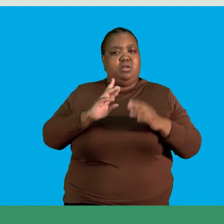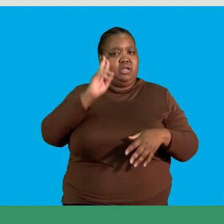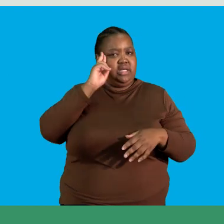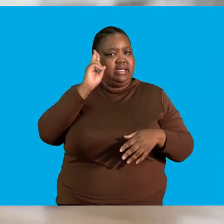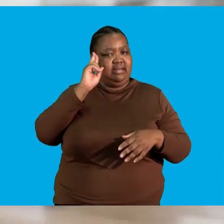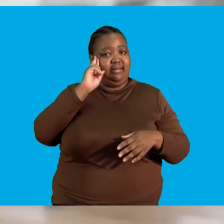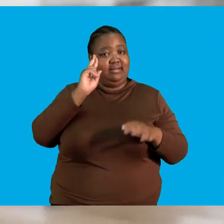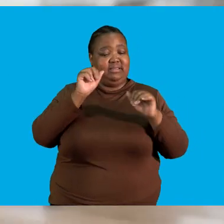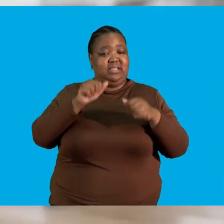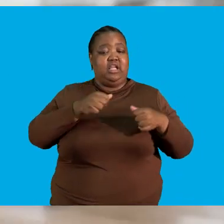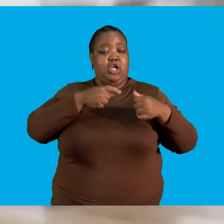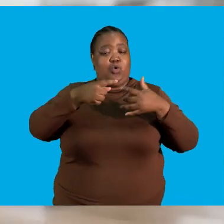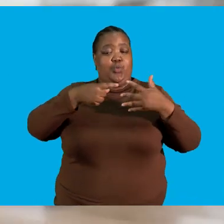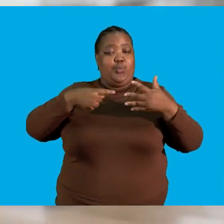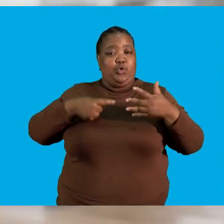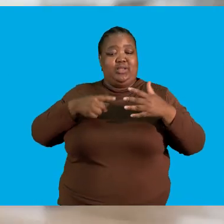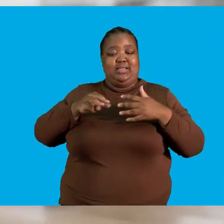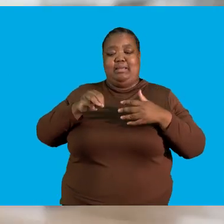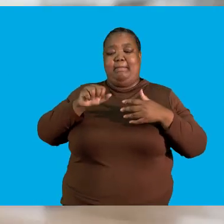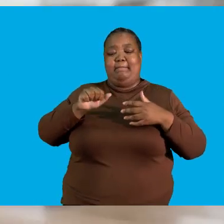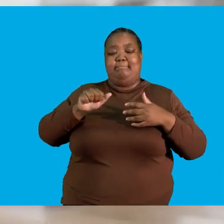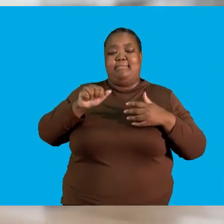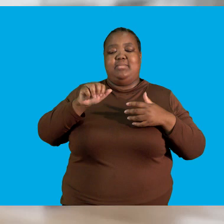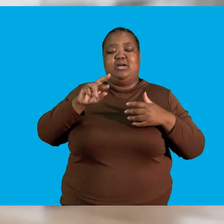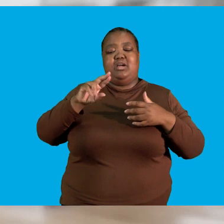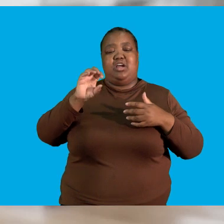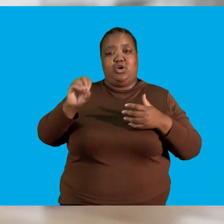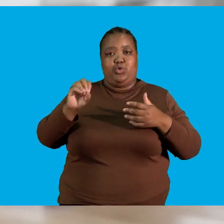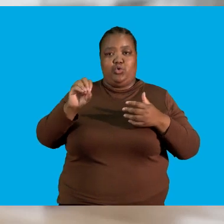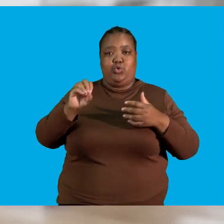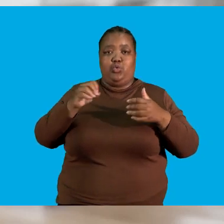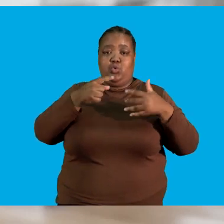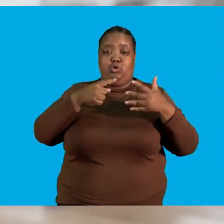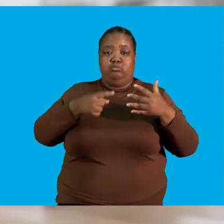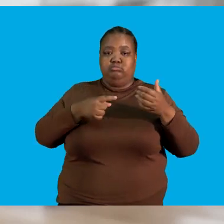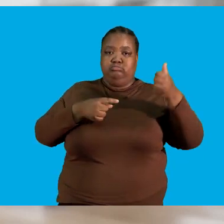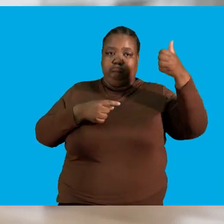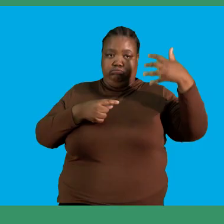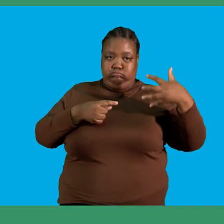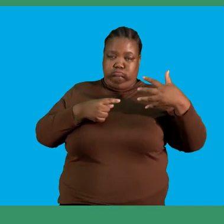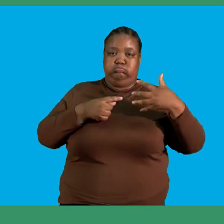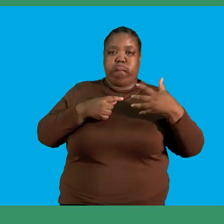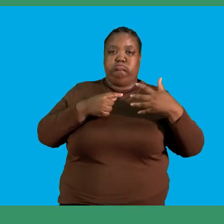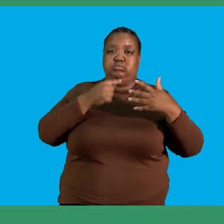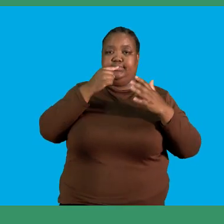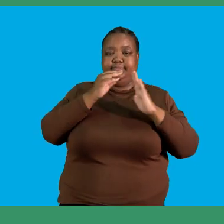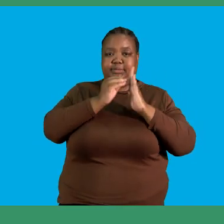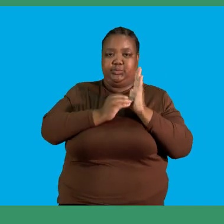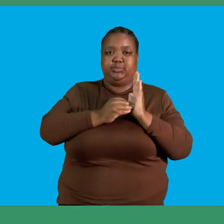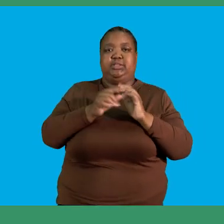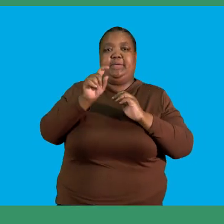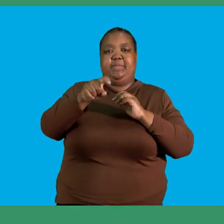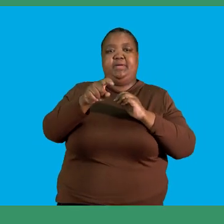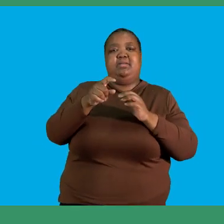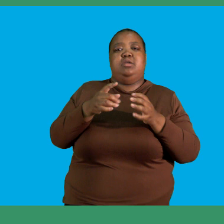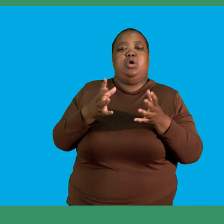remember to name the components of the micro environments as they appear. Then we